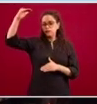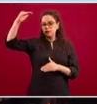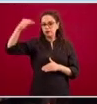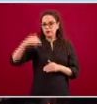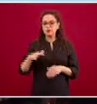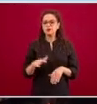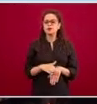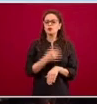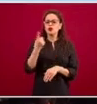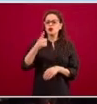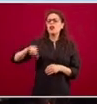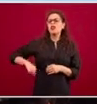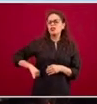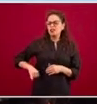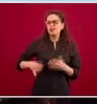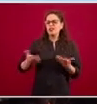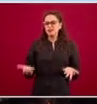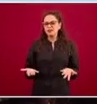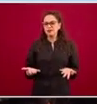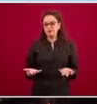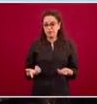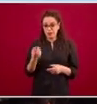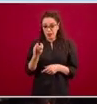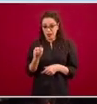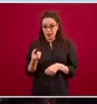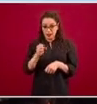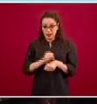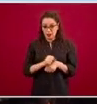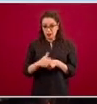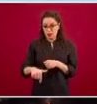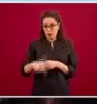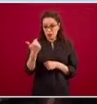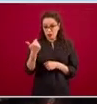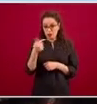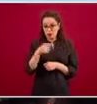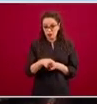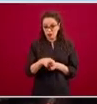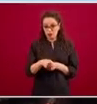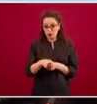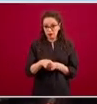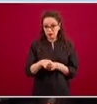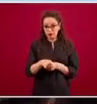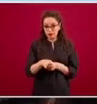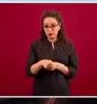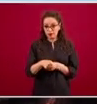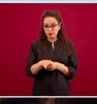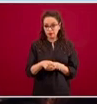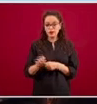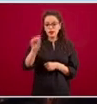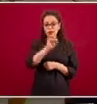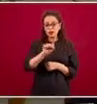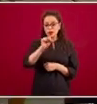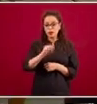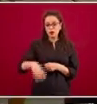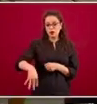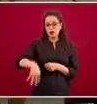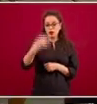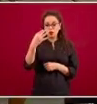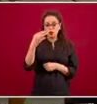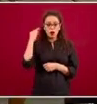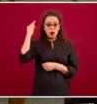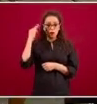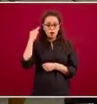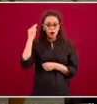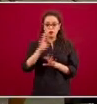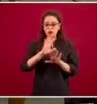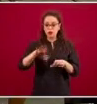results, and then on week 12 it went up, and this is interesting. Why? Because week 12